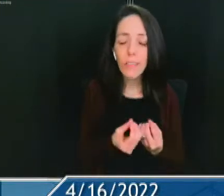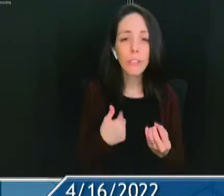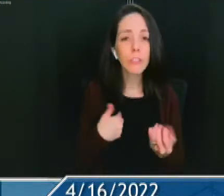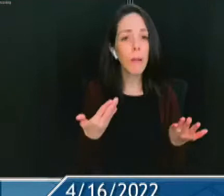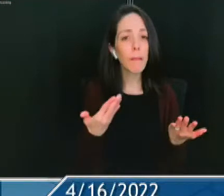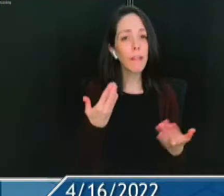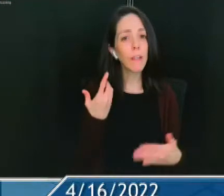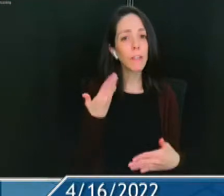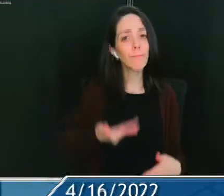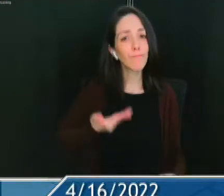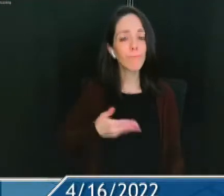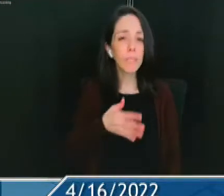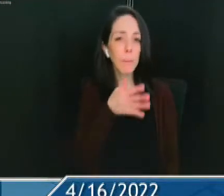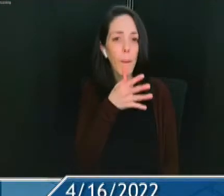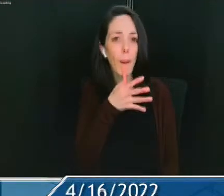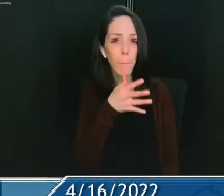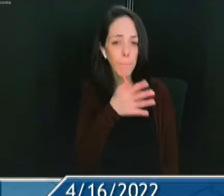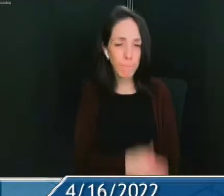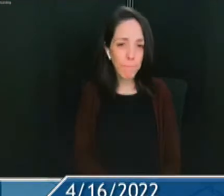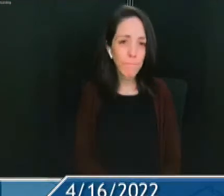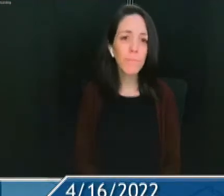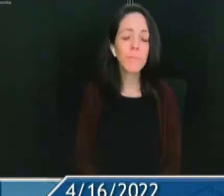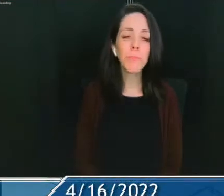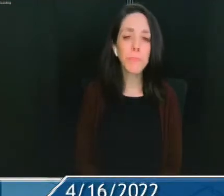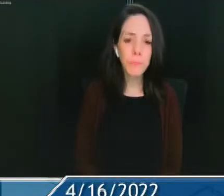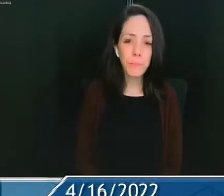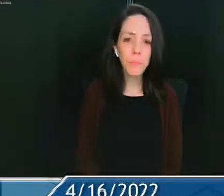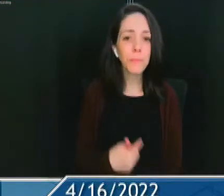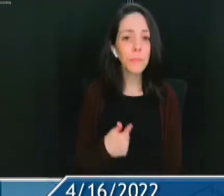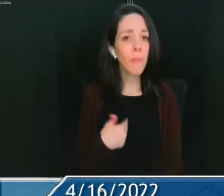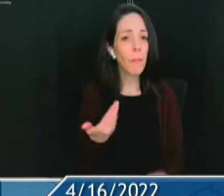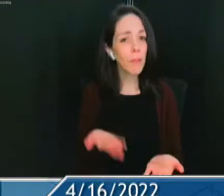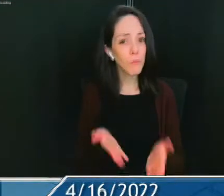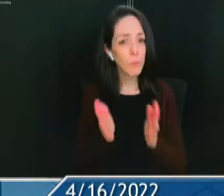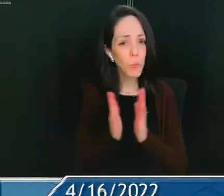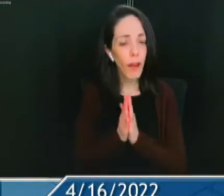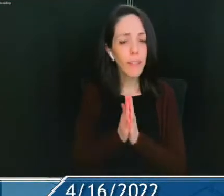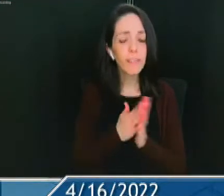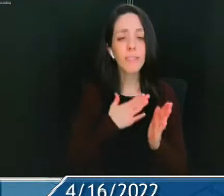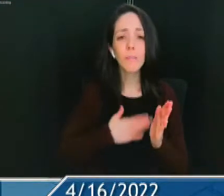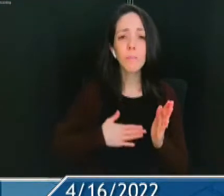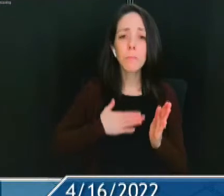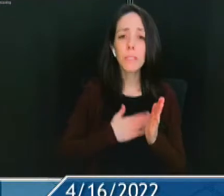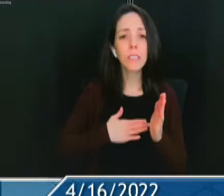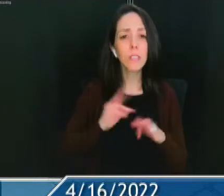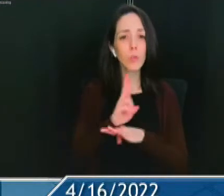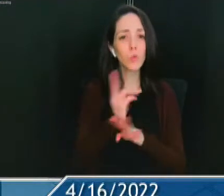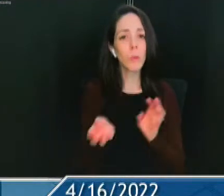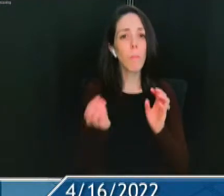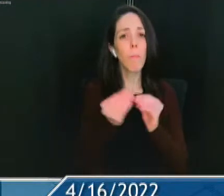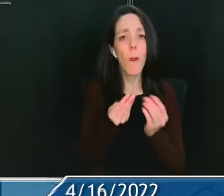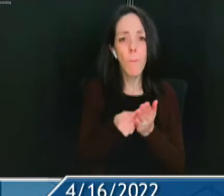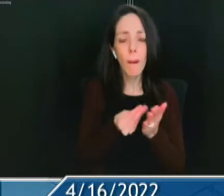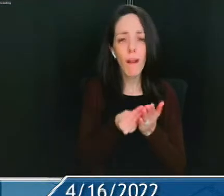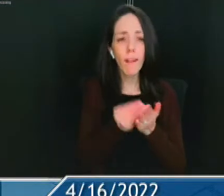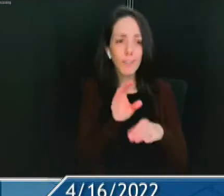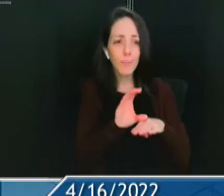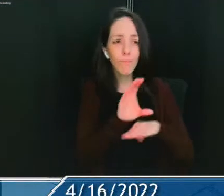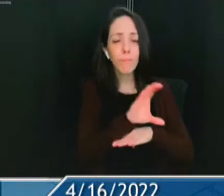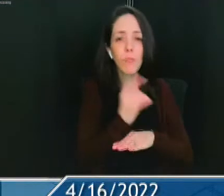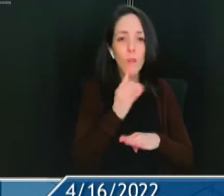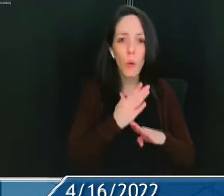who is here to ask to please allocate more money to protected bike lanes in